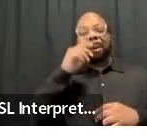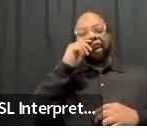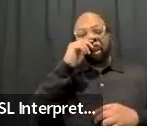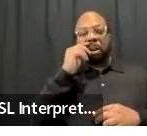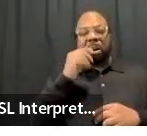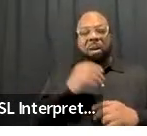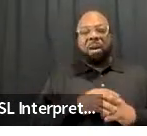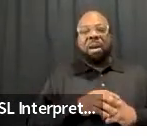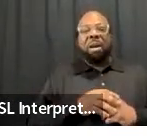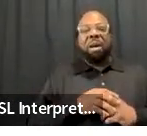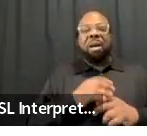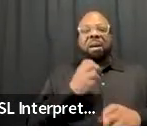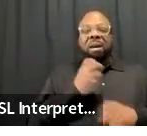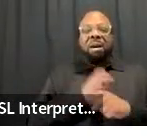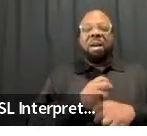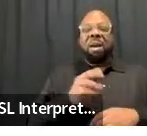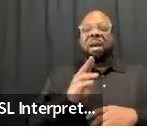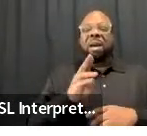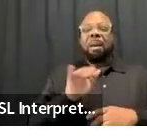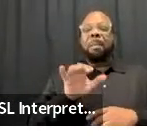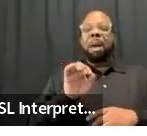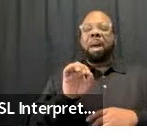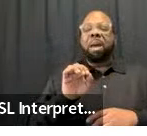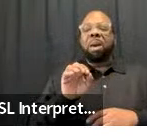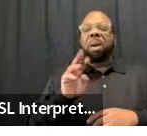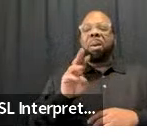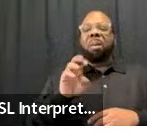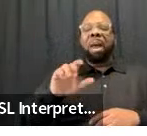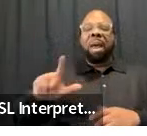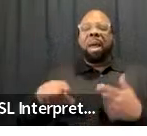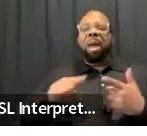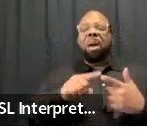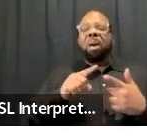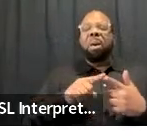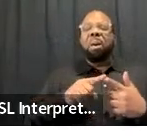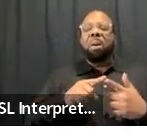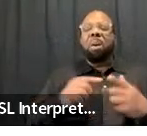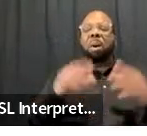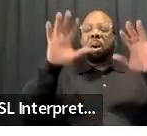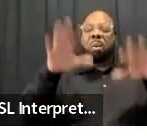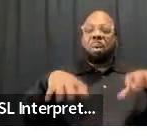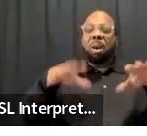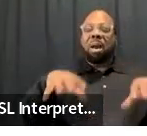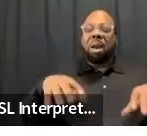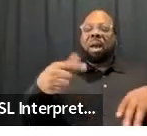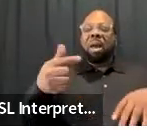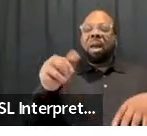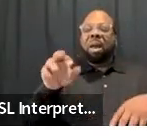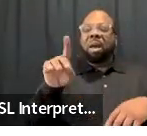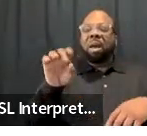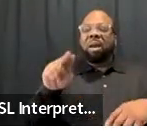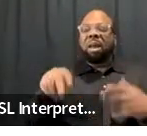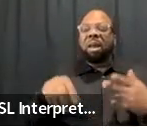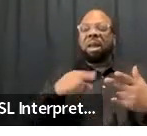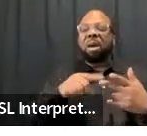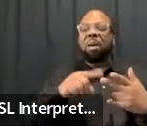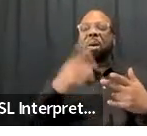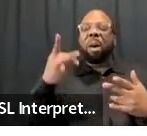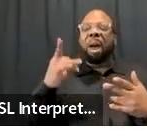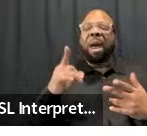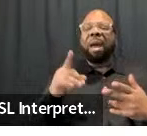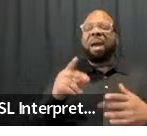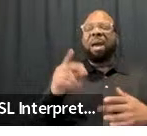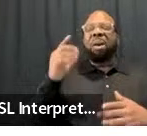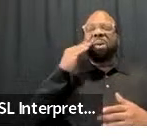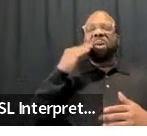do bioswales, rain gardens, and additional street trees due to the infrastructure needs and the current